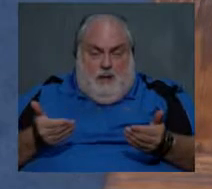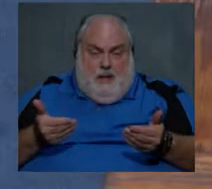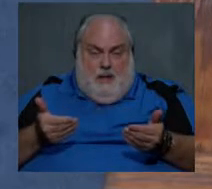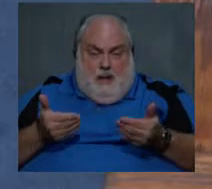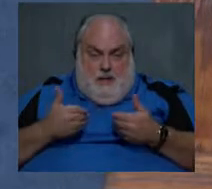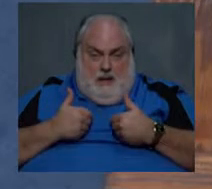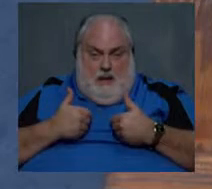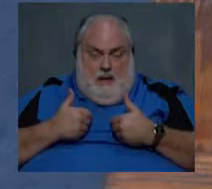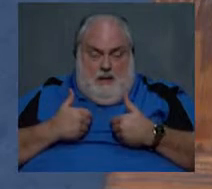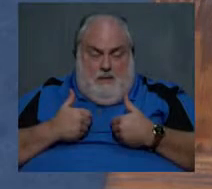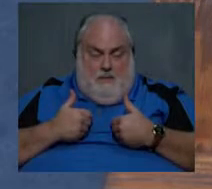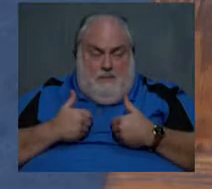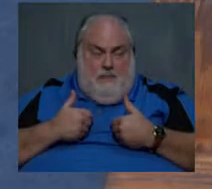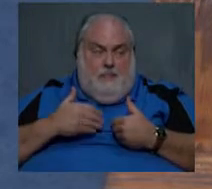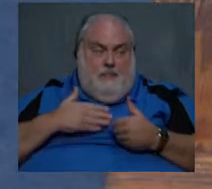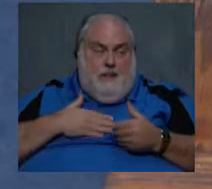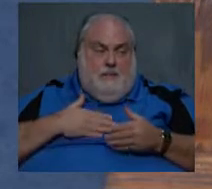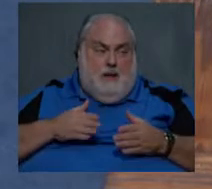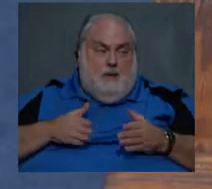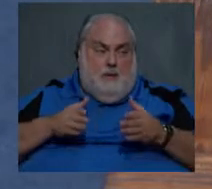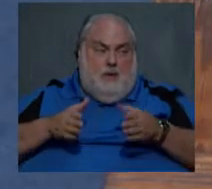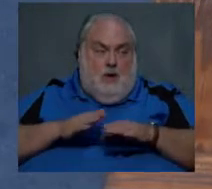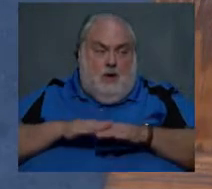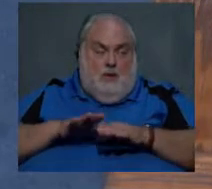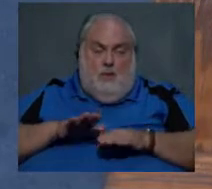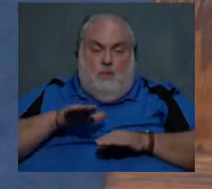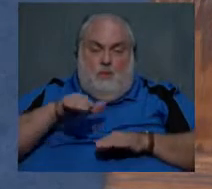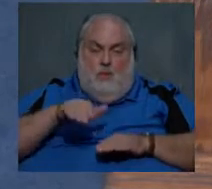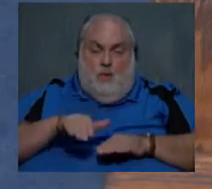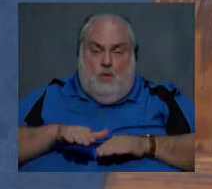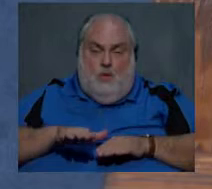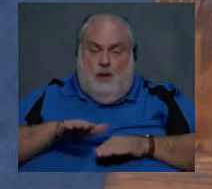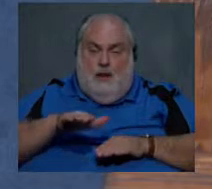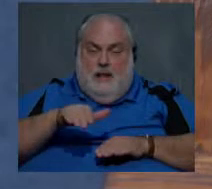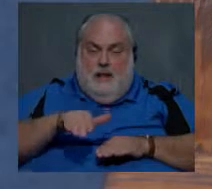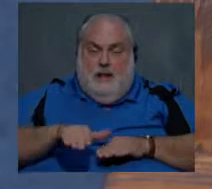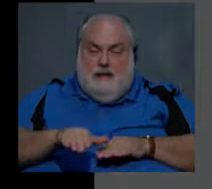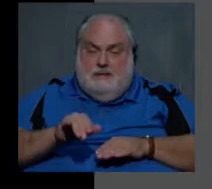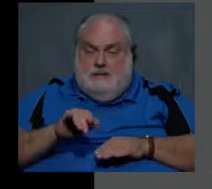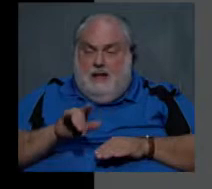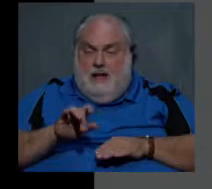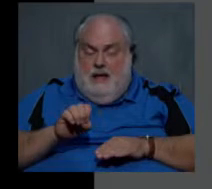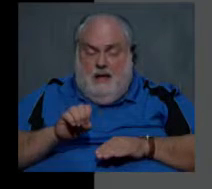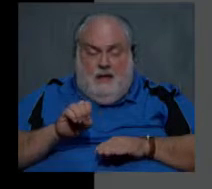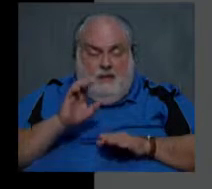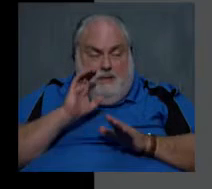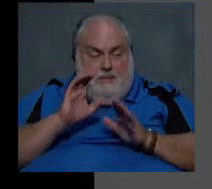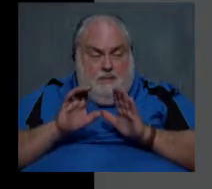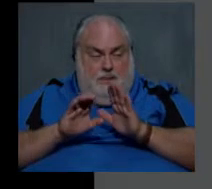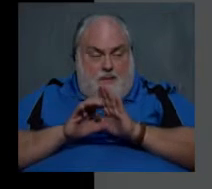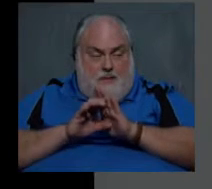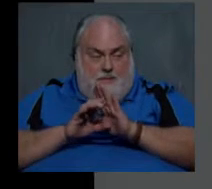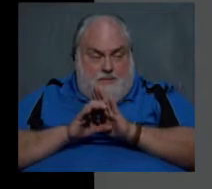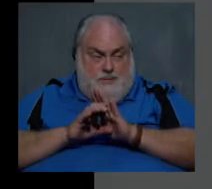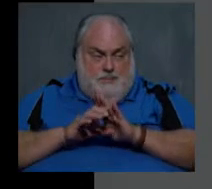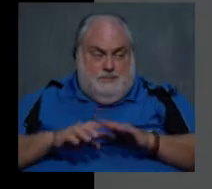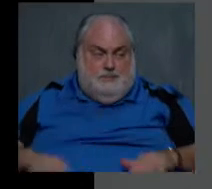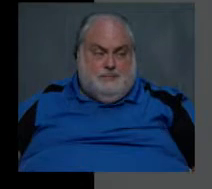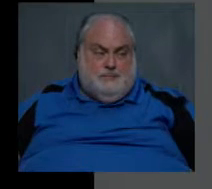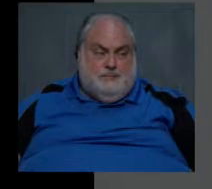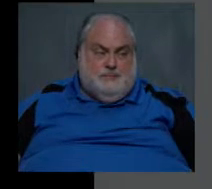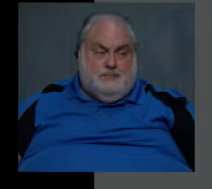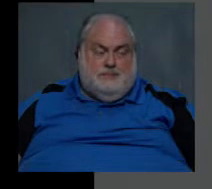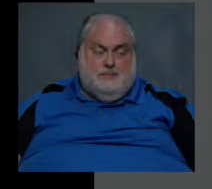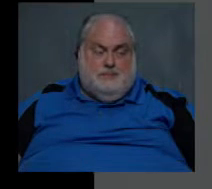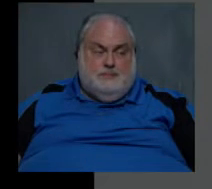My property is on the Roland side. You can see that on the photograph. The